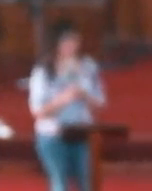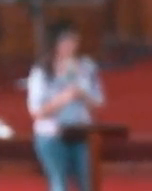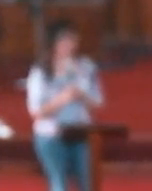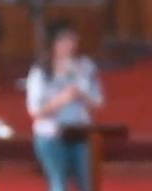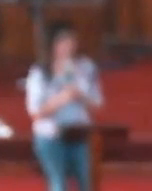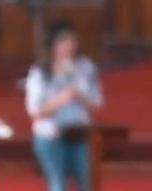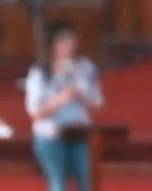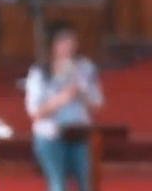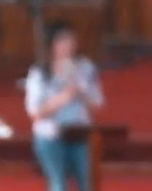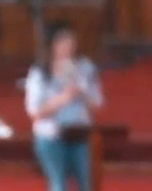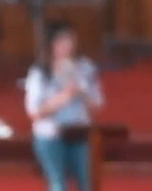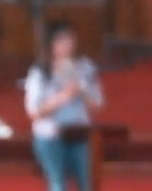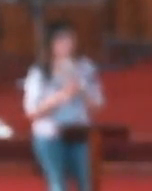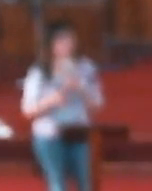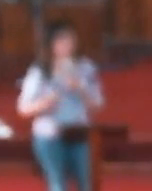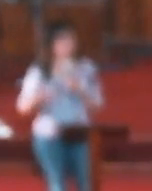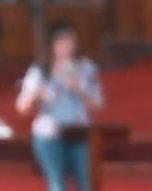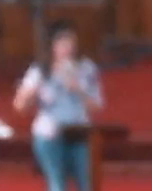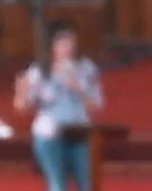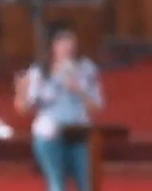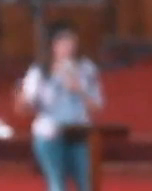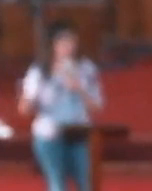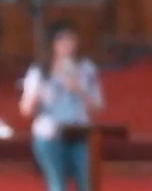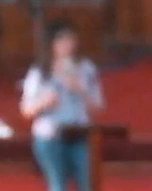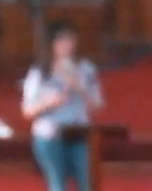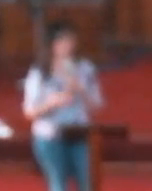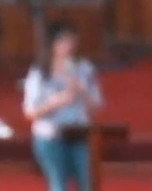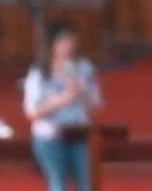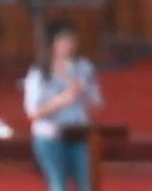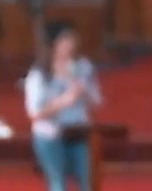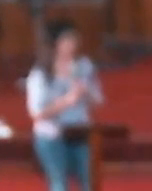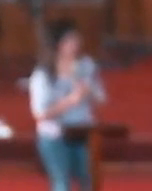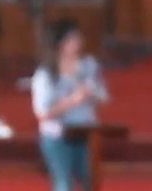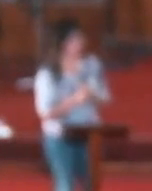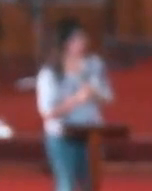many things, but he couldn't remove this thorn in the flesh.